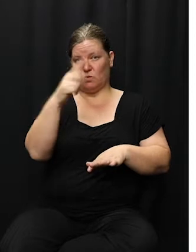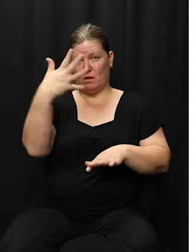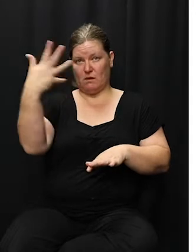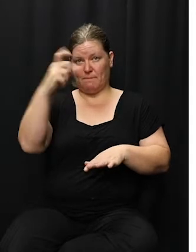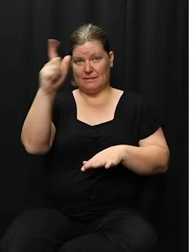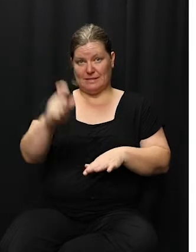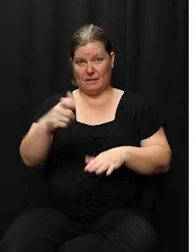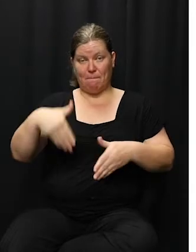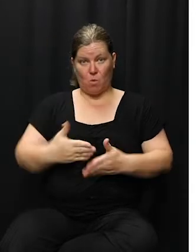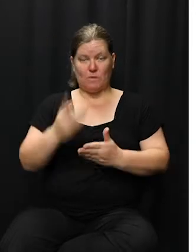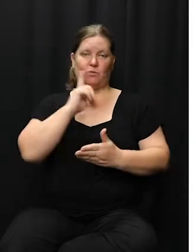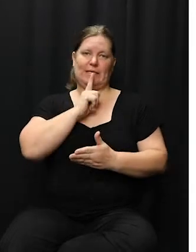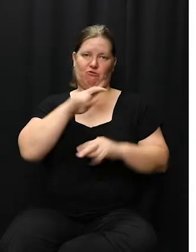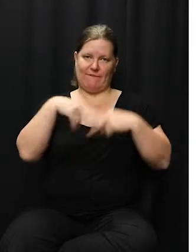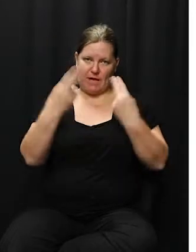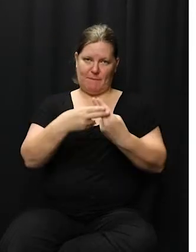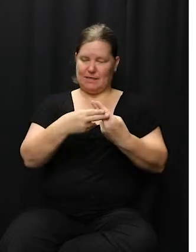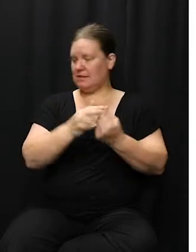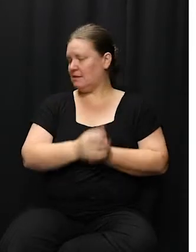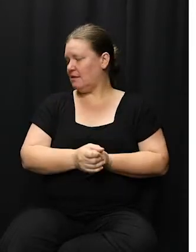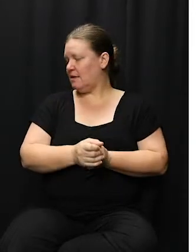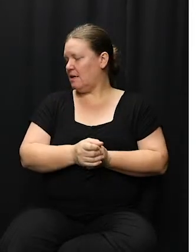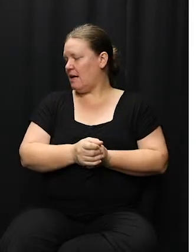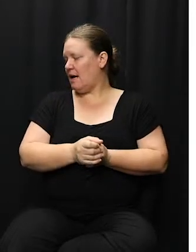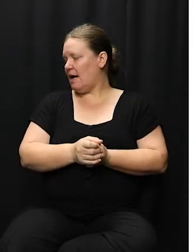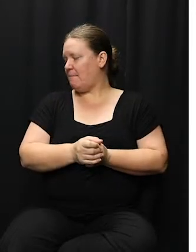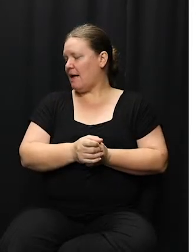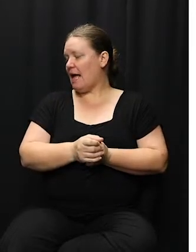to 99% of them are born into hearing families.